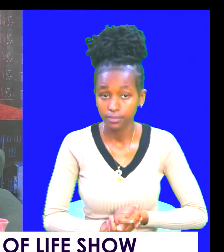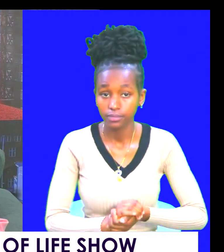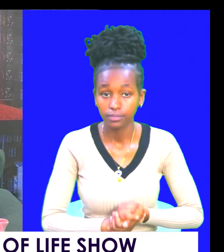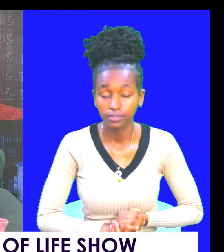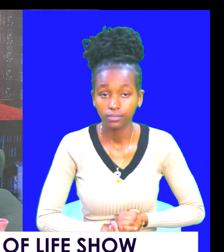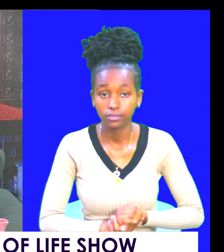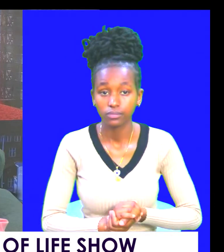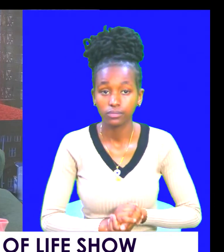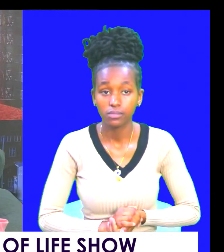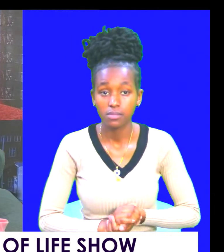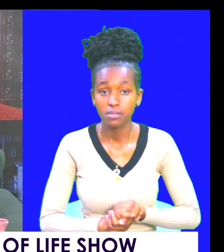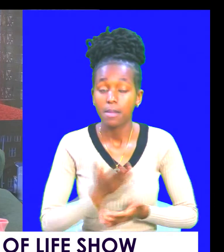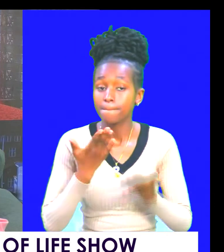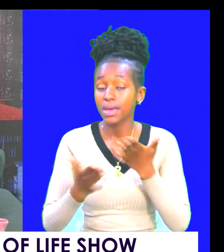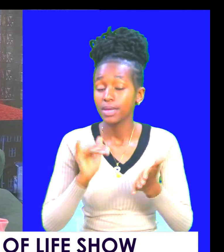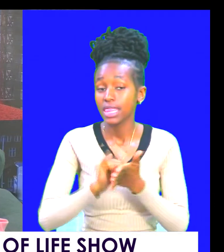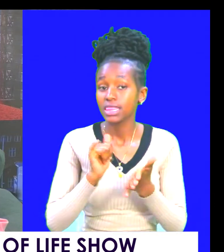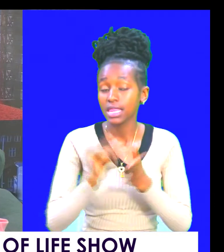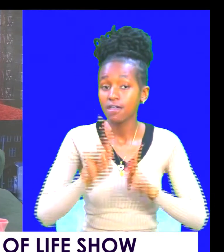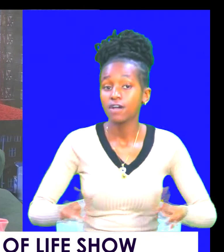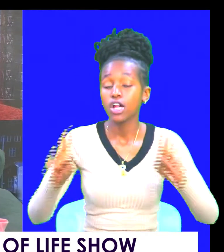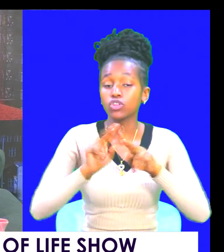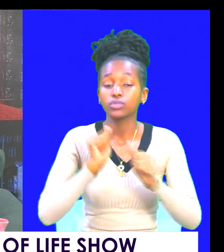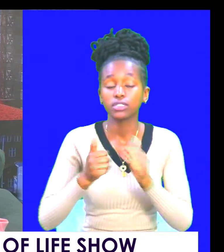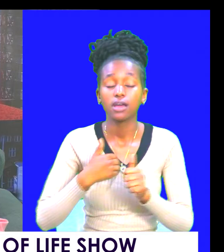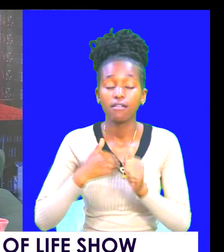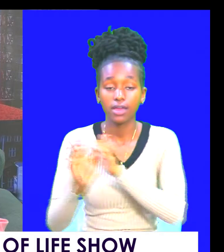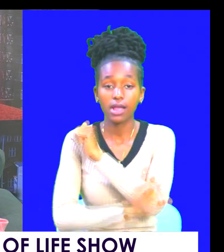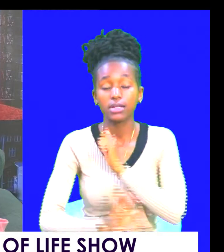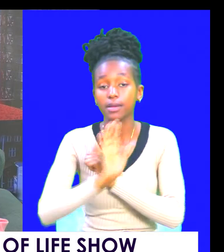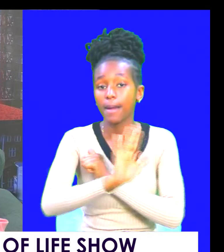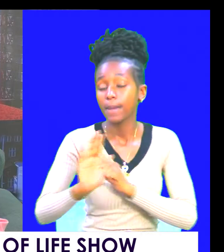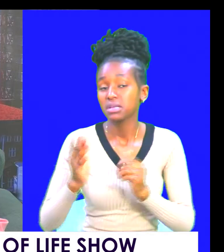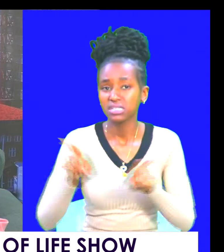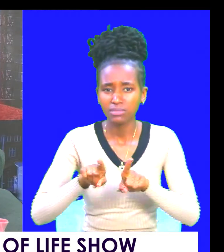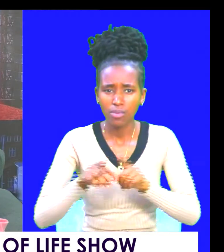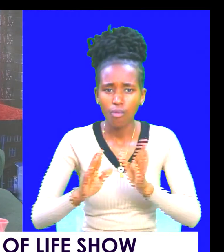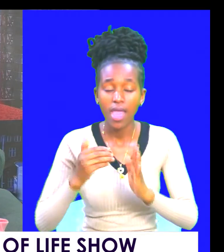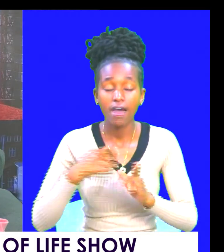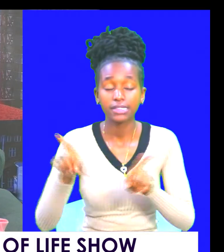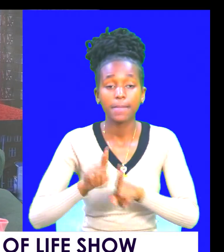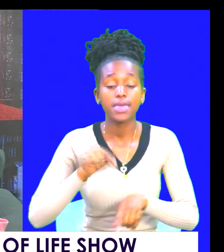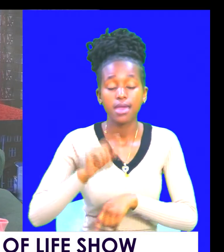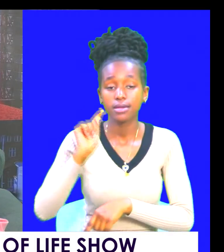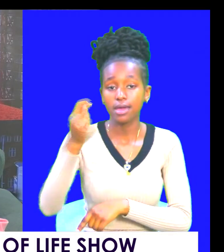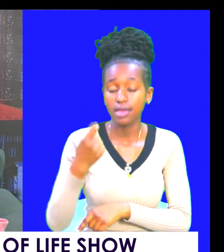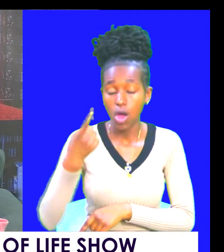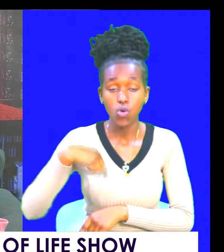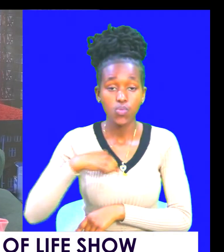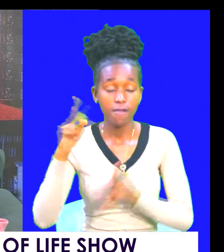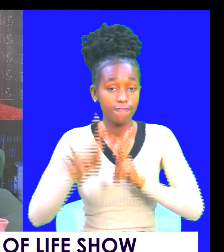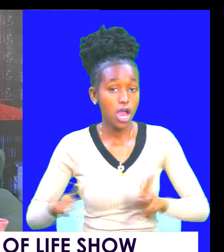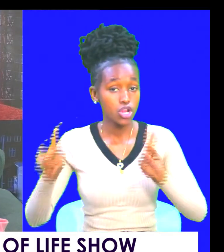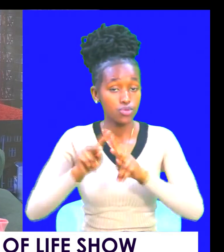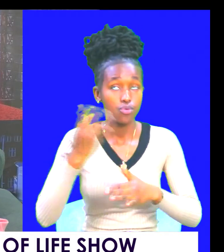probably that is the values of your country, like our country, Kenya. We value